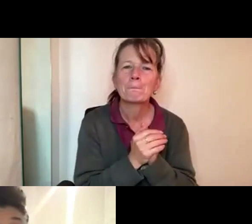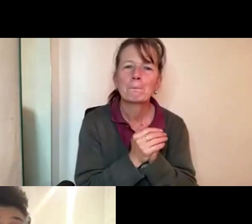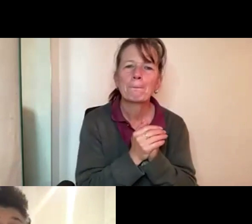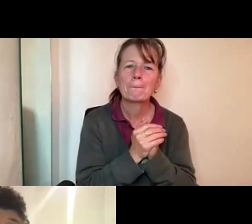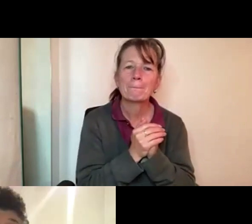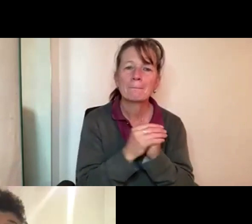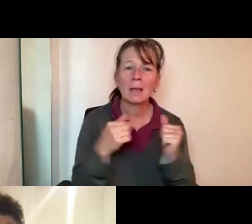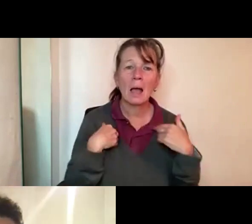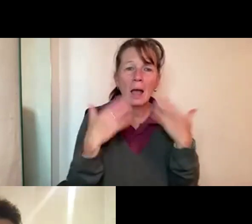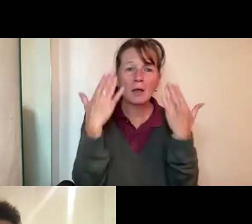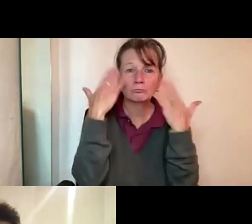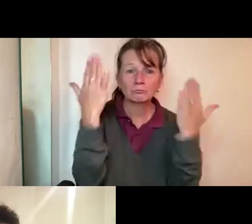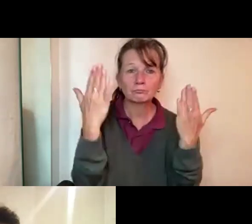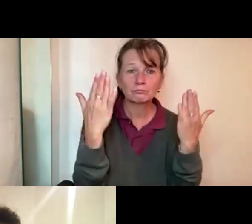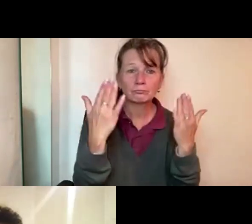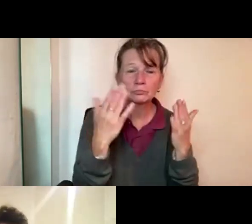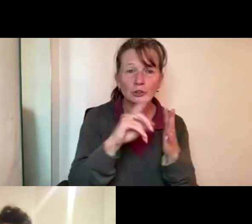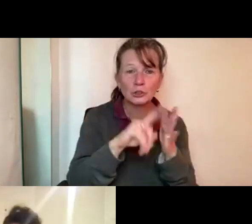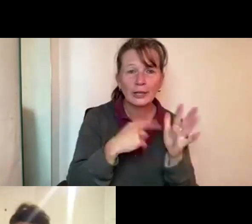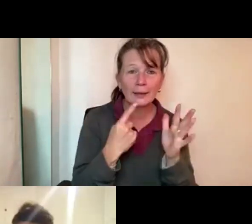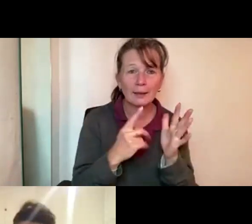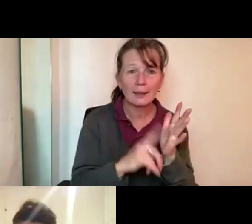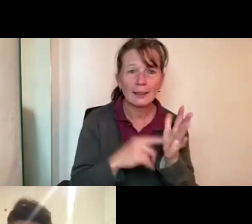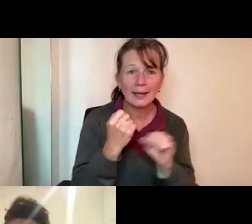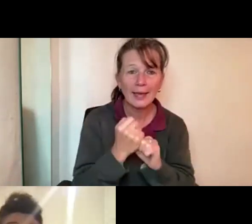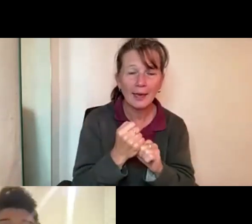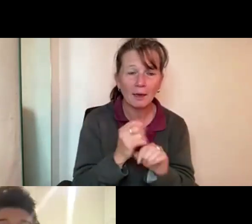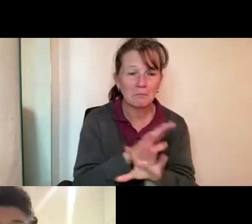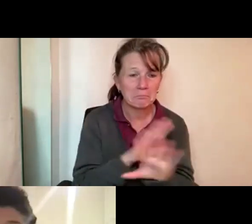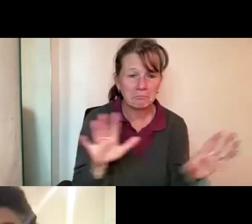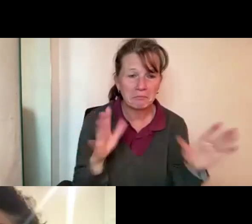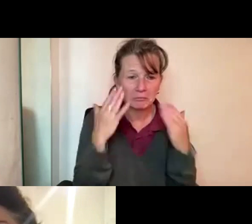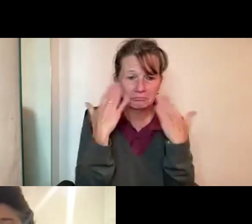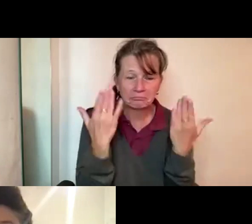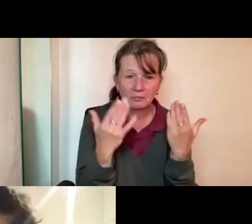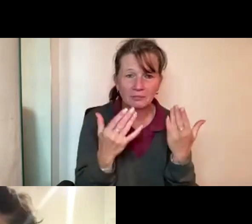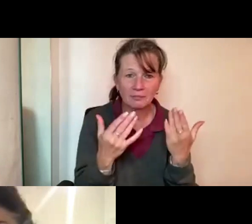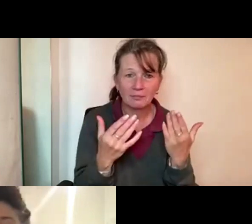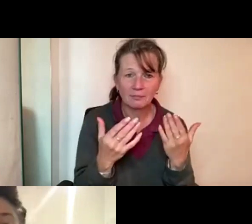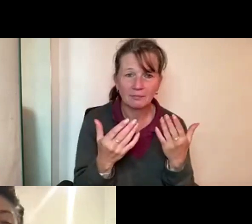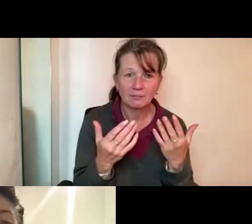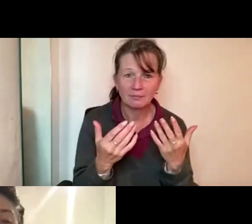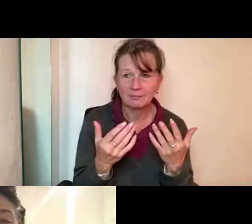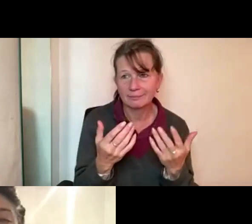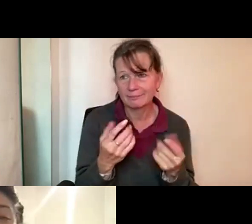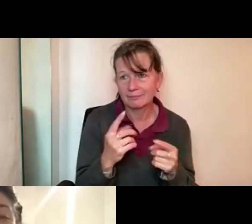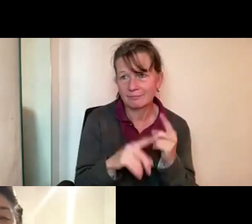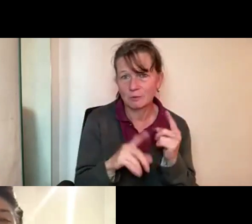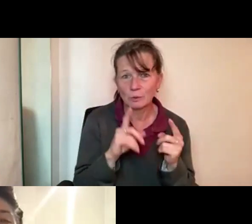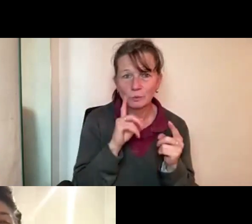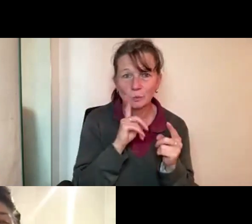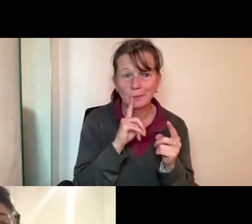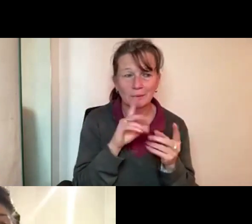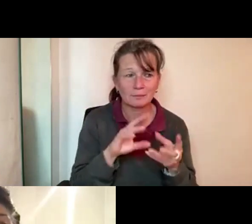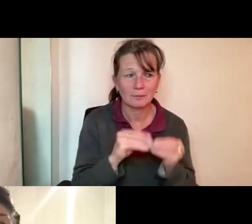I didn't know Jacques Laguerre at all, so, unsurprisingly, as most women composer. But